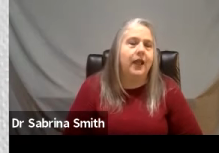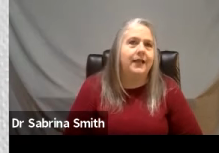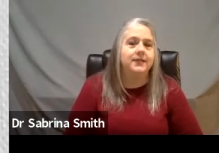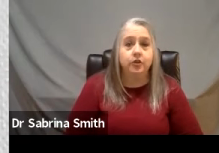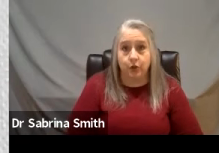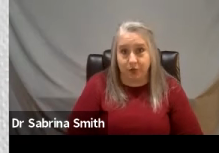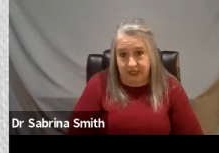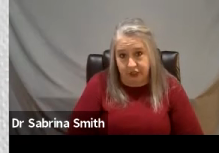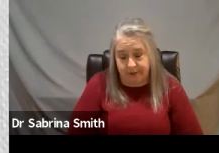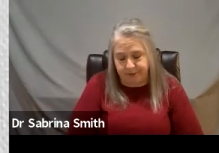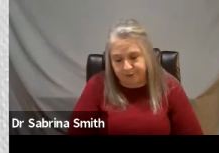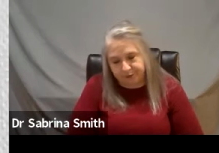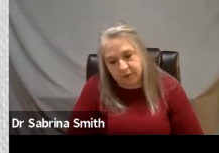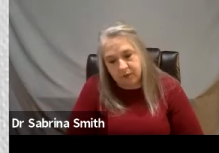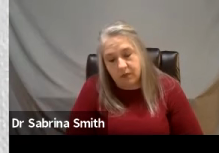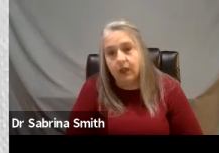in our ASL interpretation.